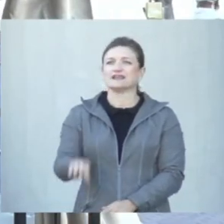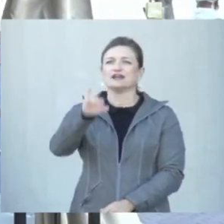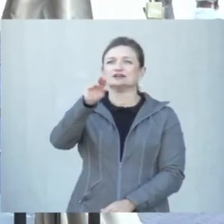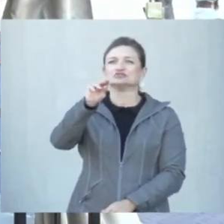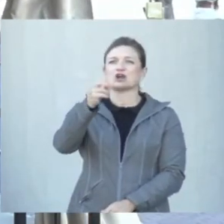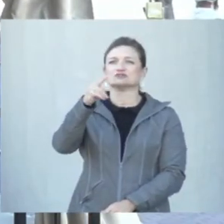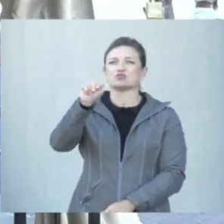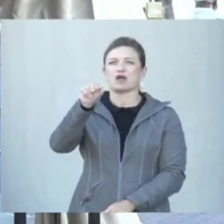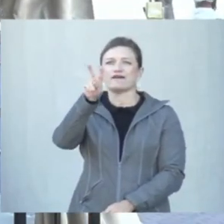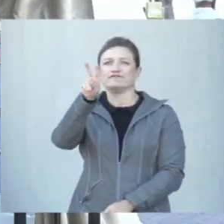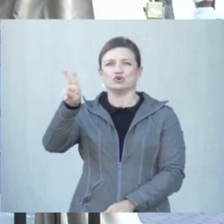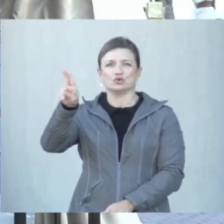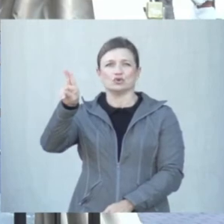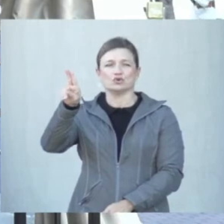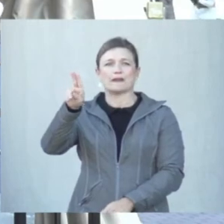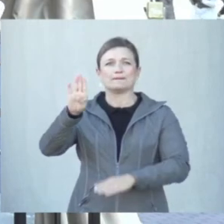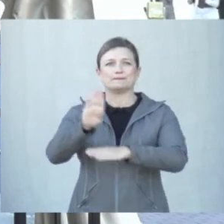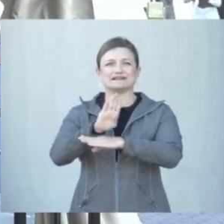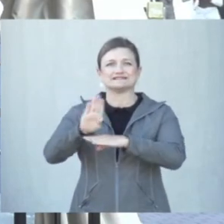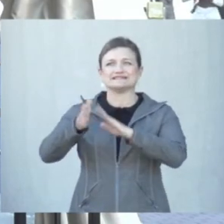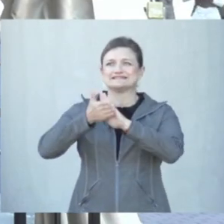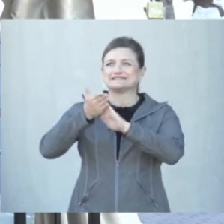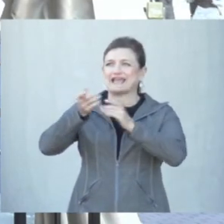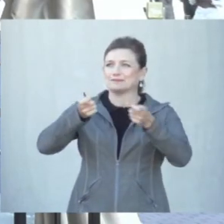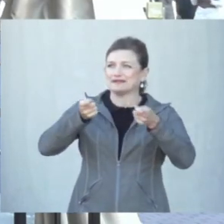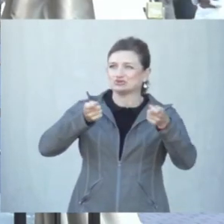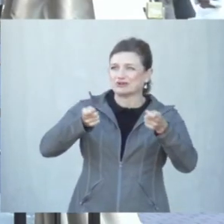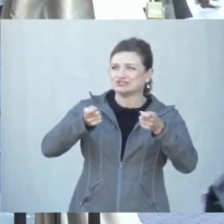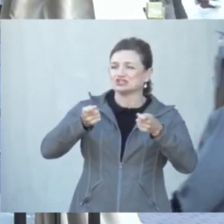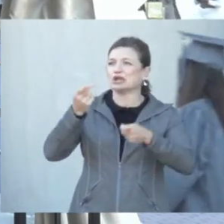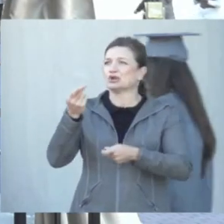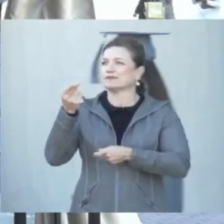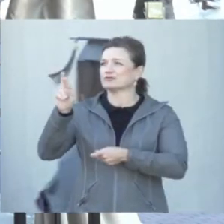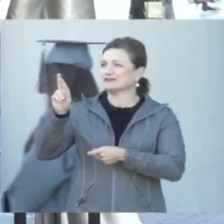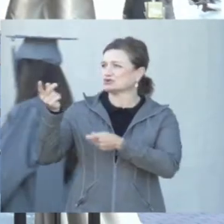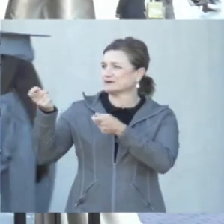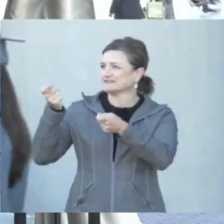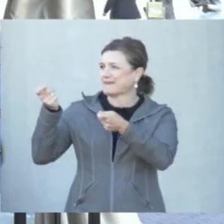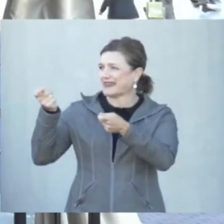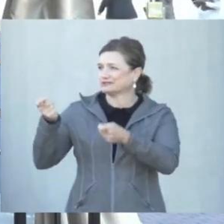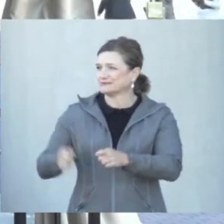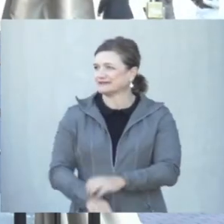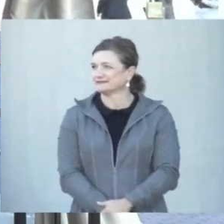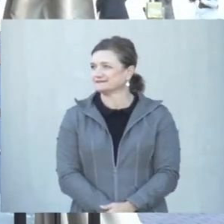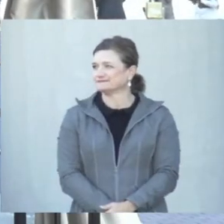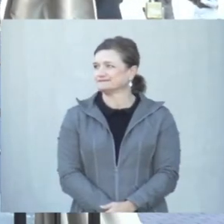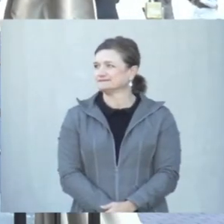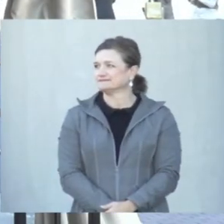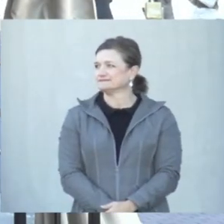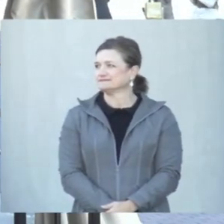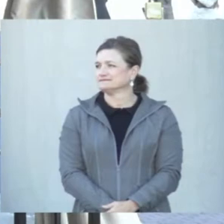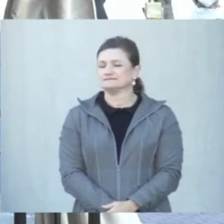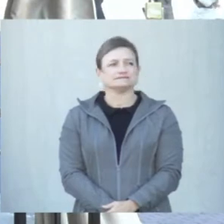Gaoshua Vu, Business Administration, Human Resources Management.